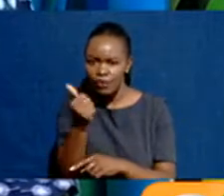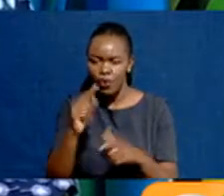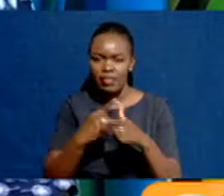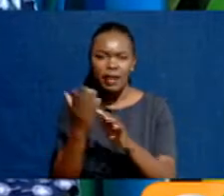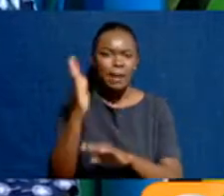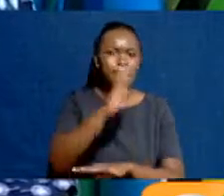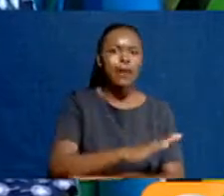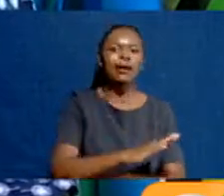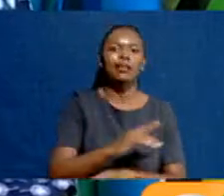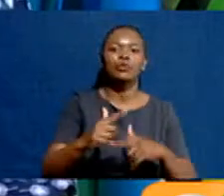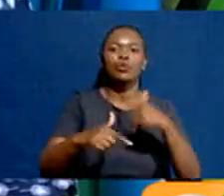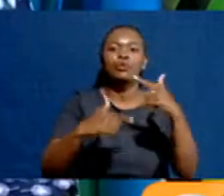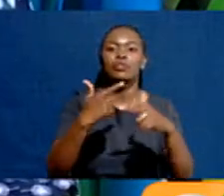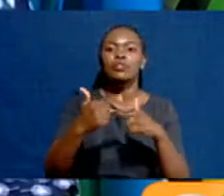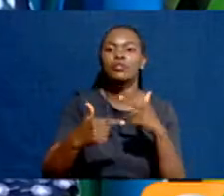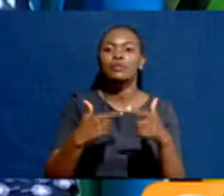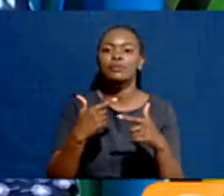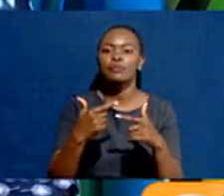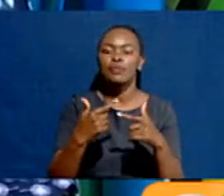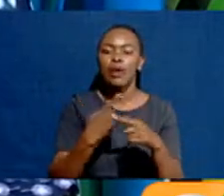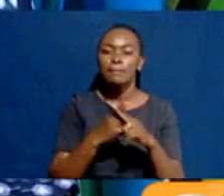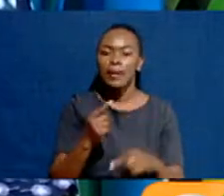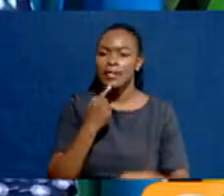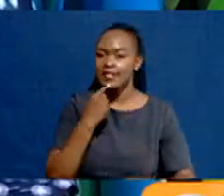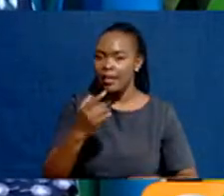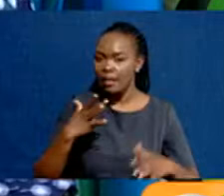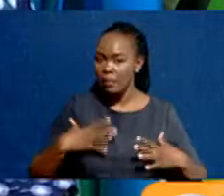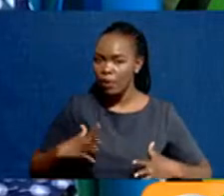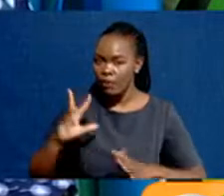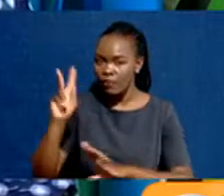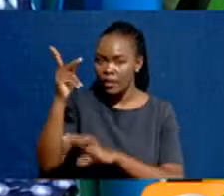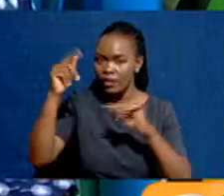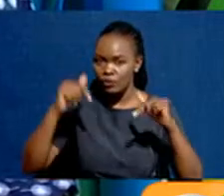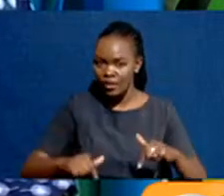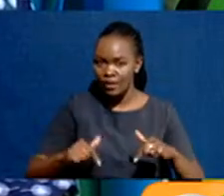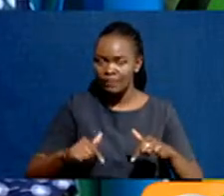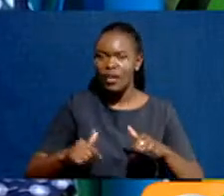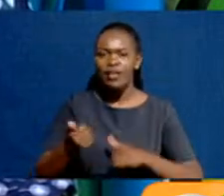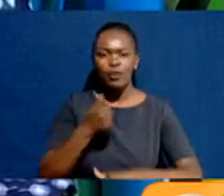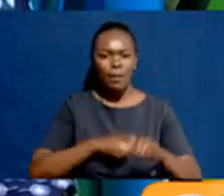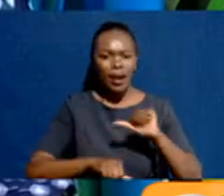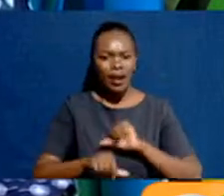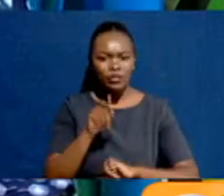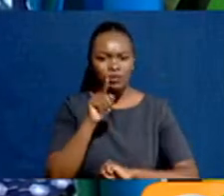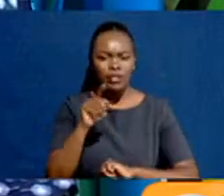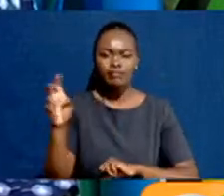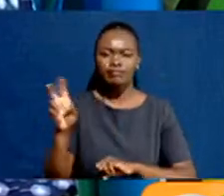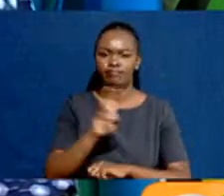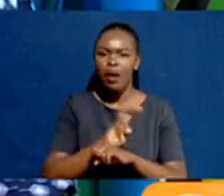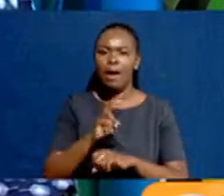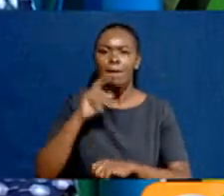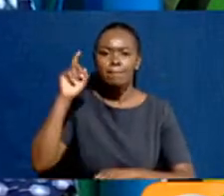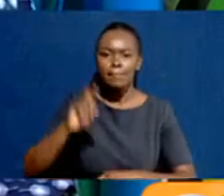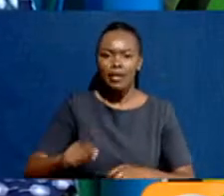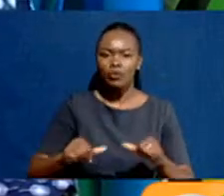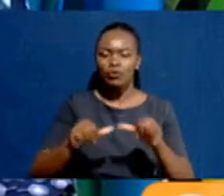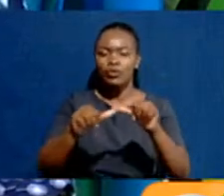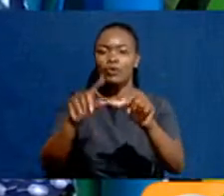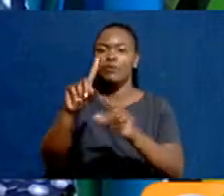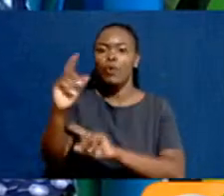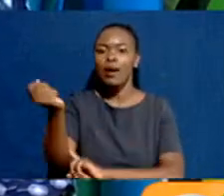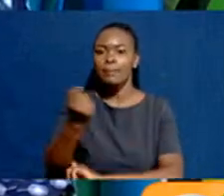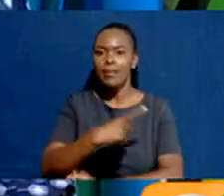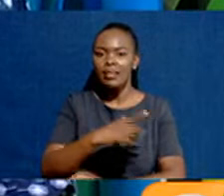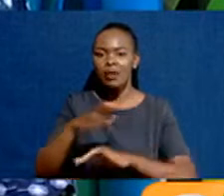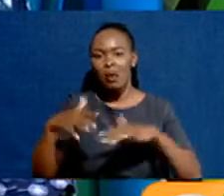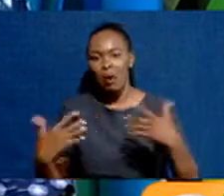I want to tell the people of Kenya, this operation will go on for 1 month,